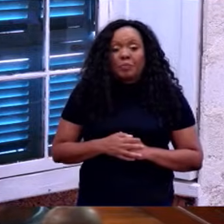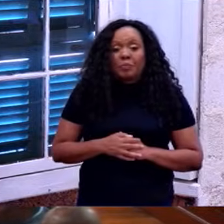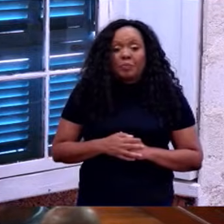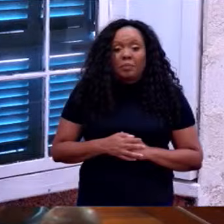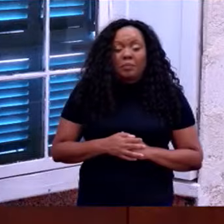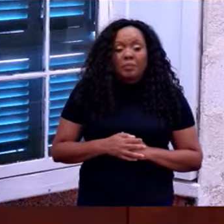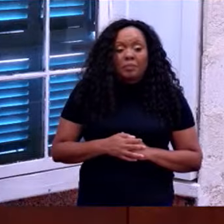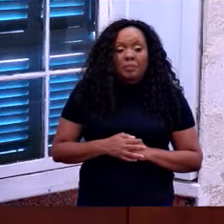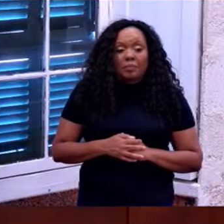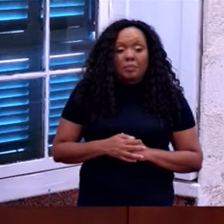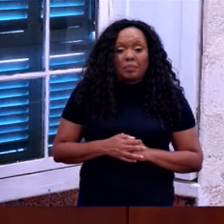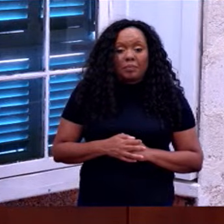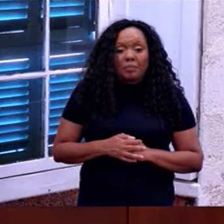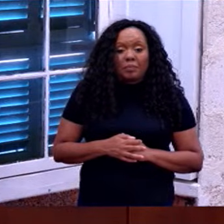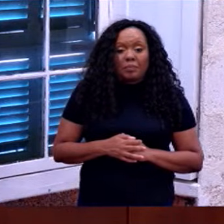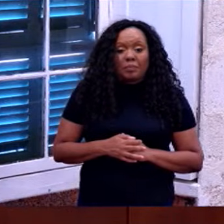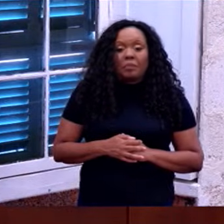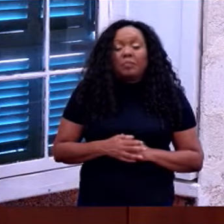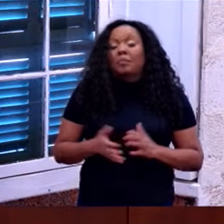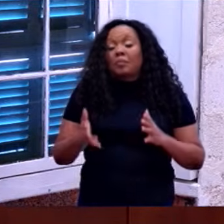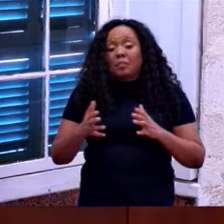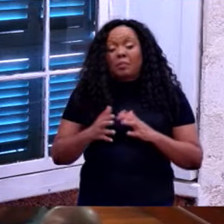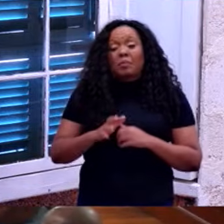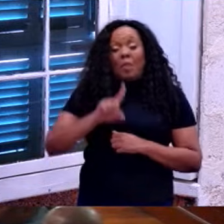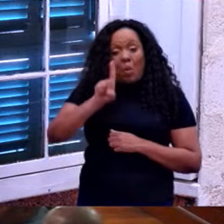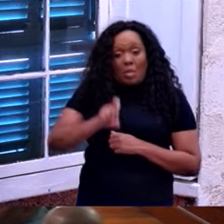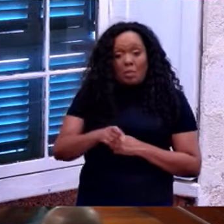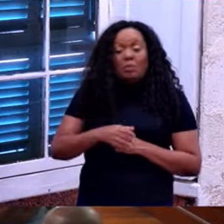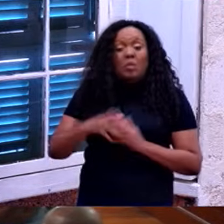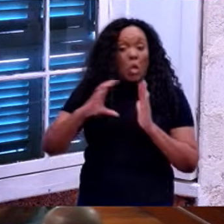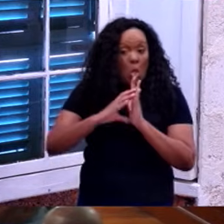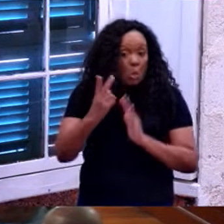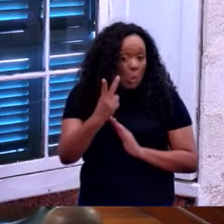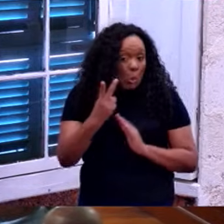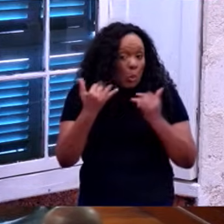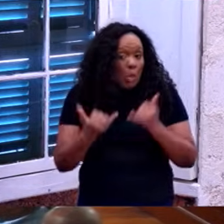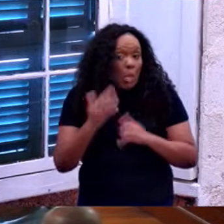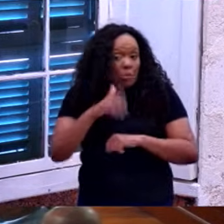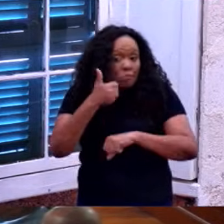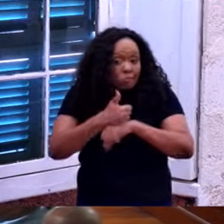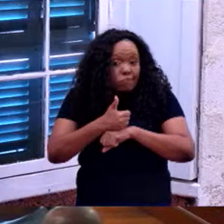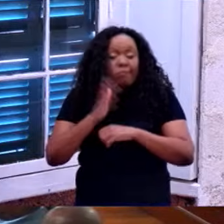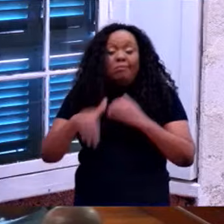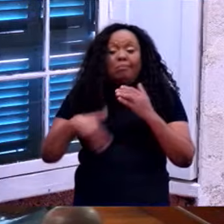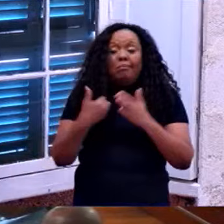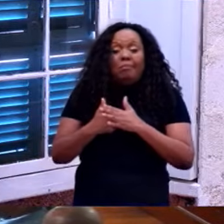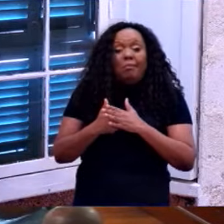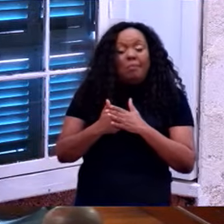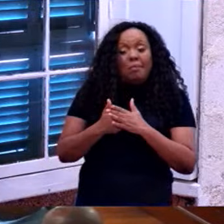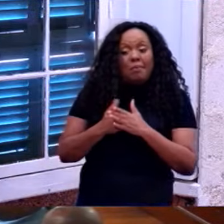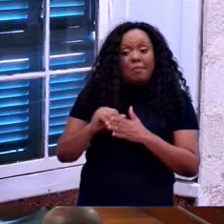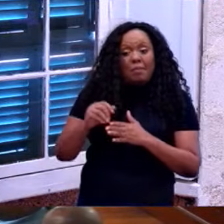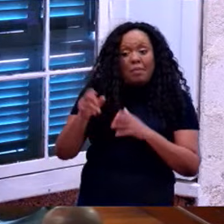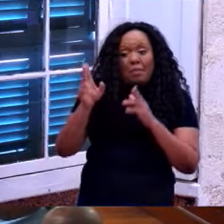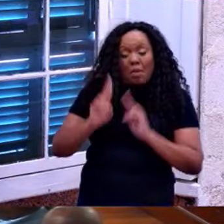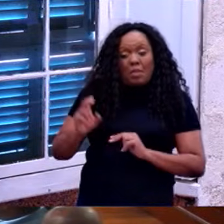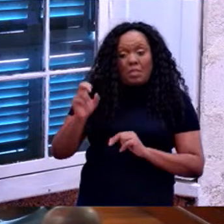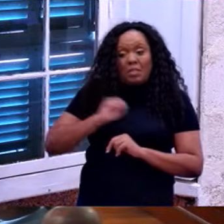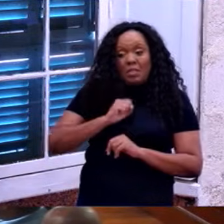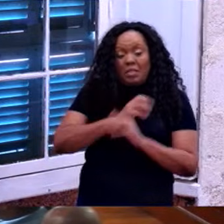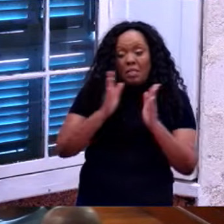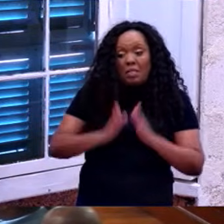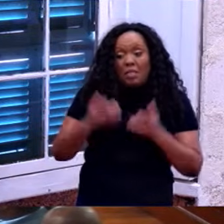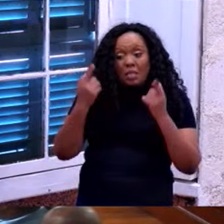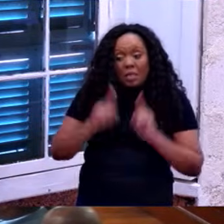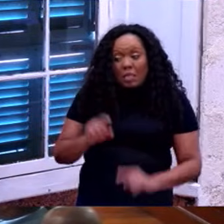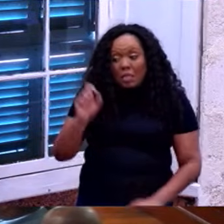to move that clause 2 do not stand part. The question is that clause 2 do now stand part. Will all honorable senators in favor